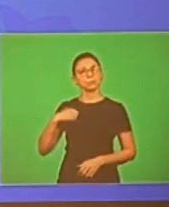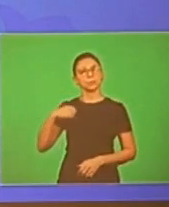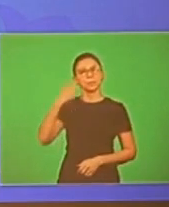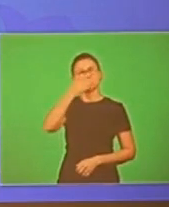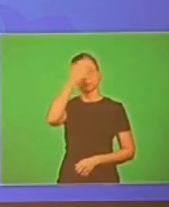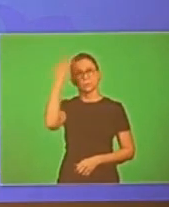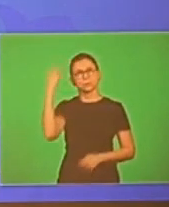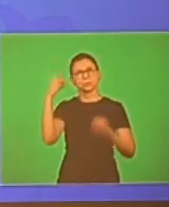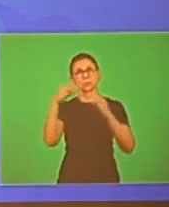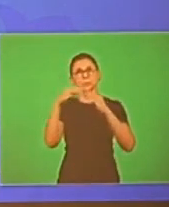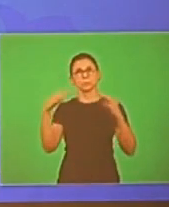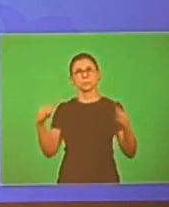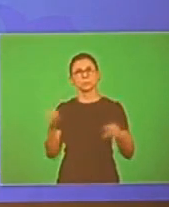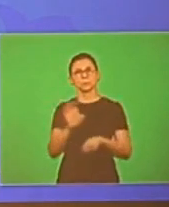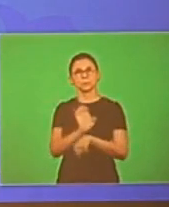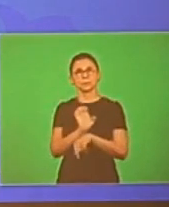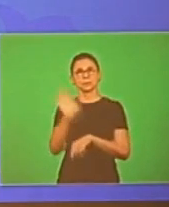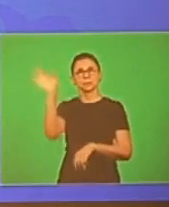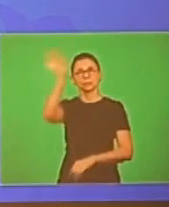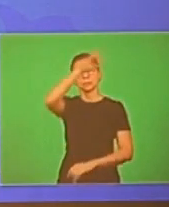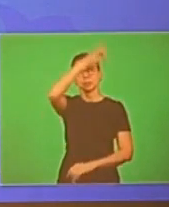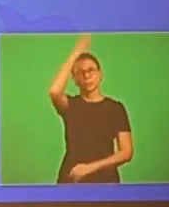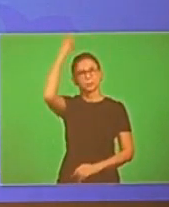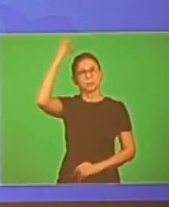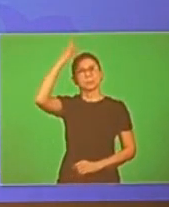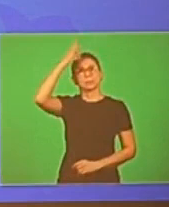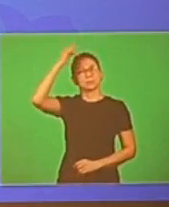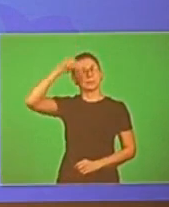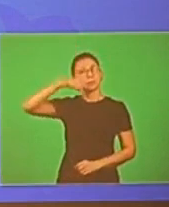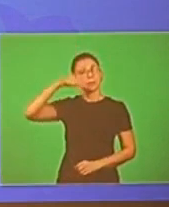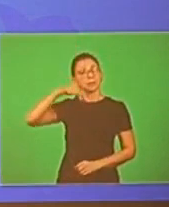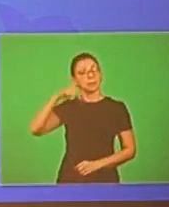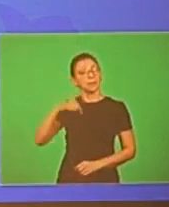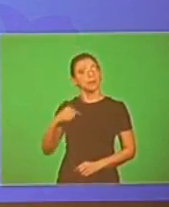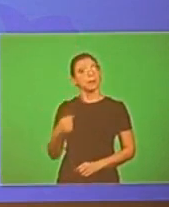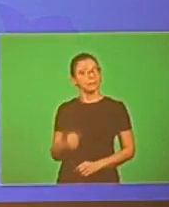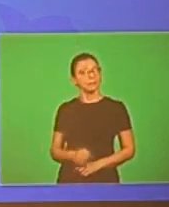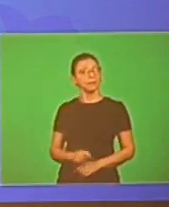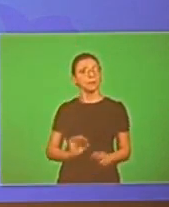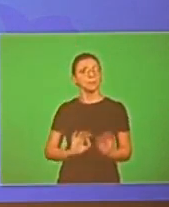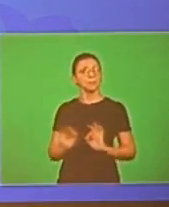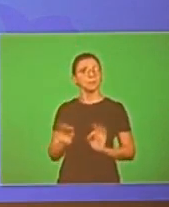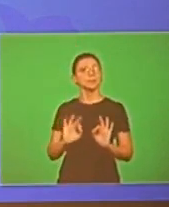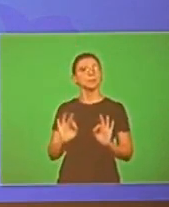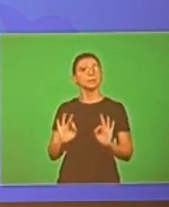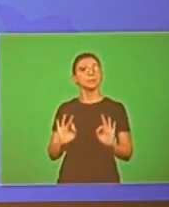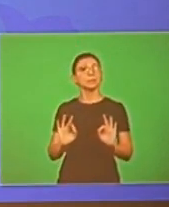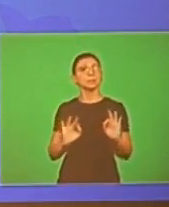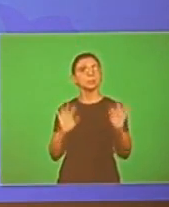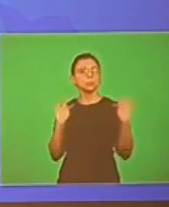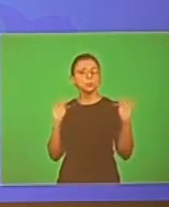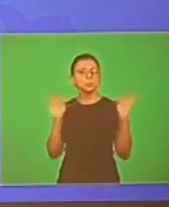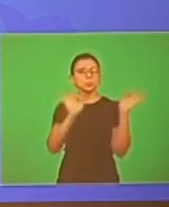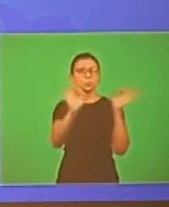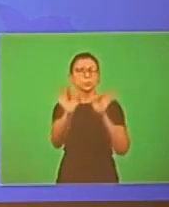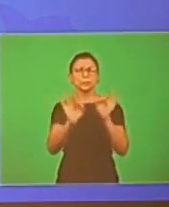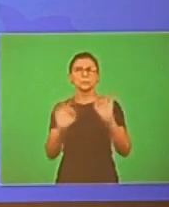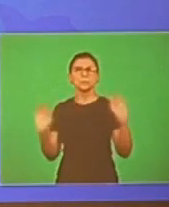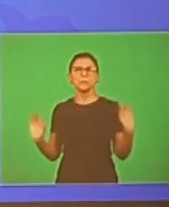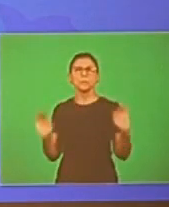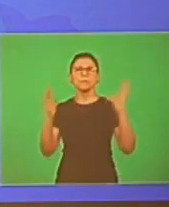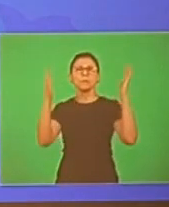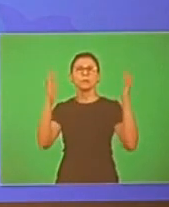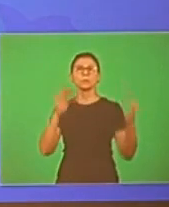get together in the Manaim of Espírito Santo, preparing the place for the event of